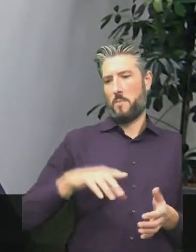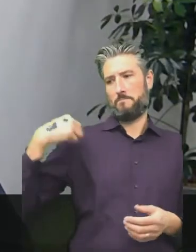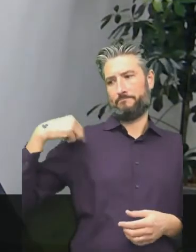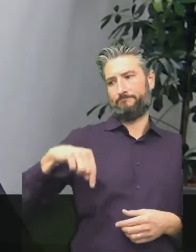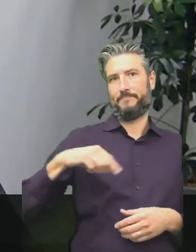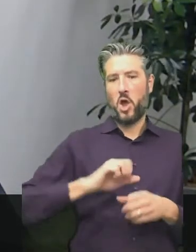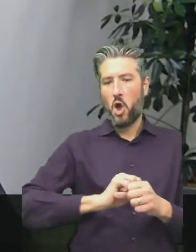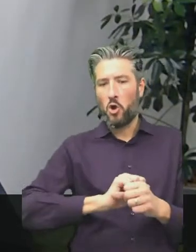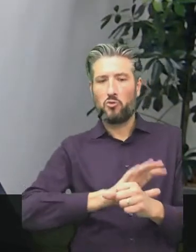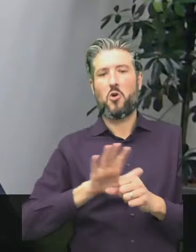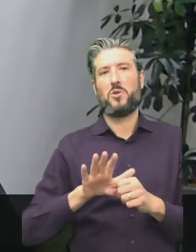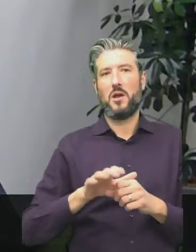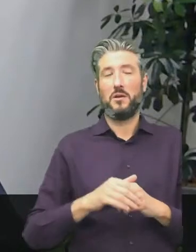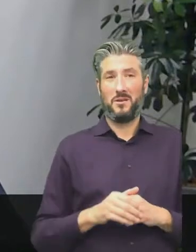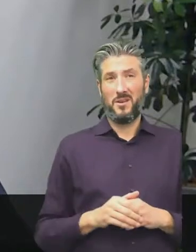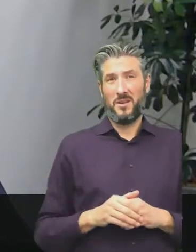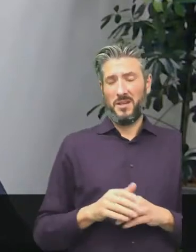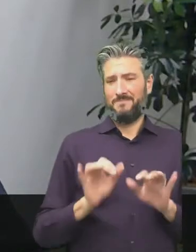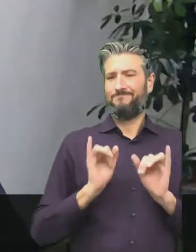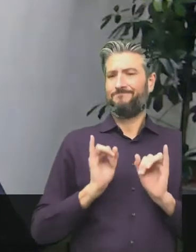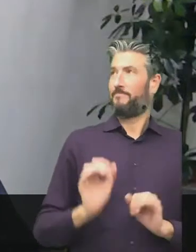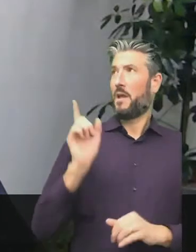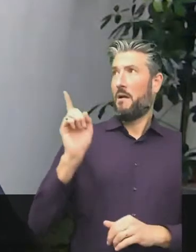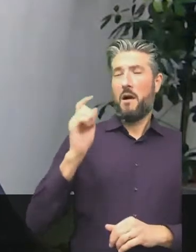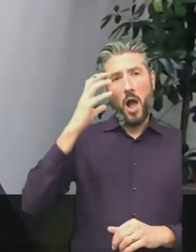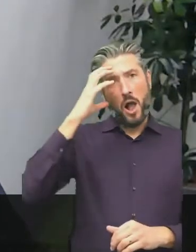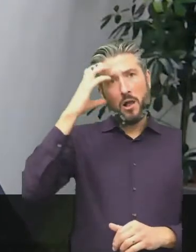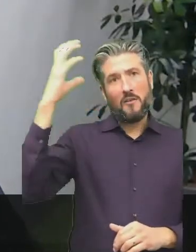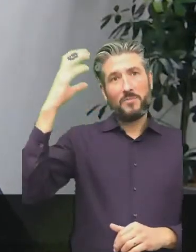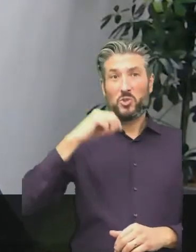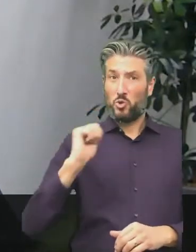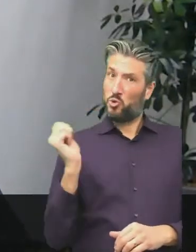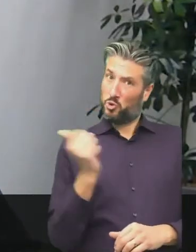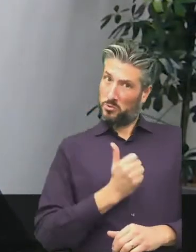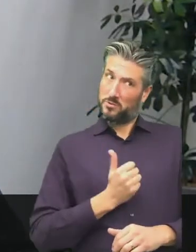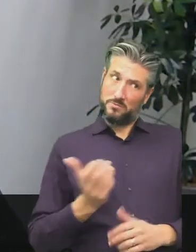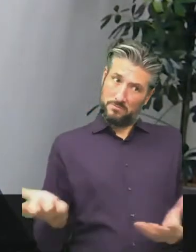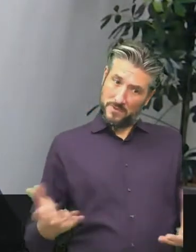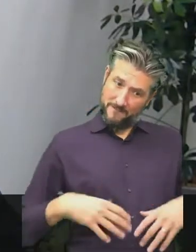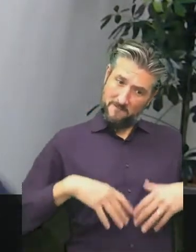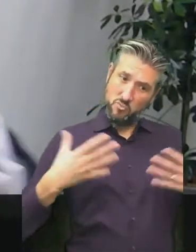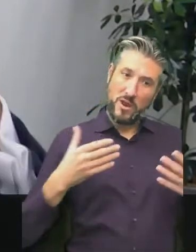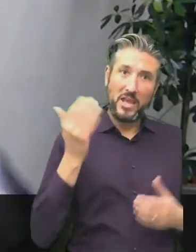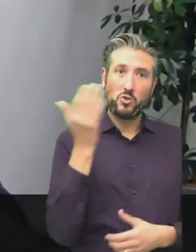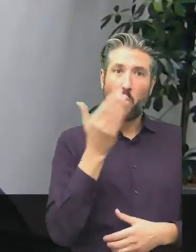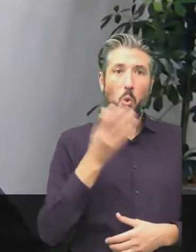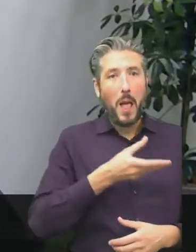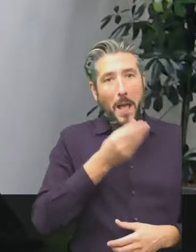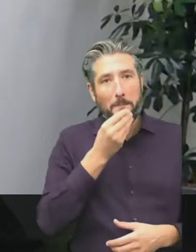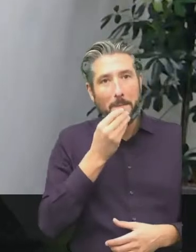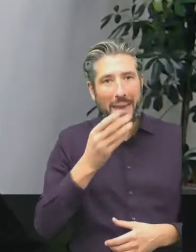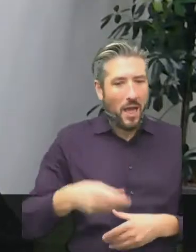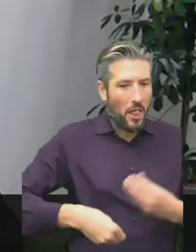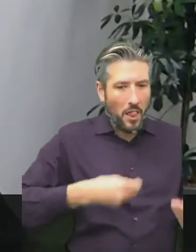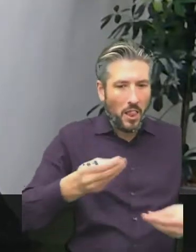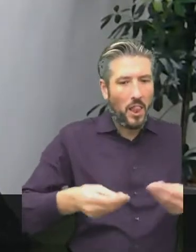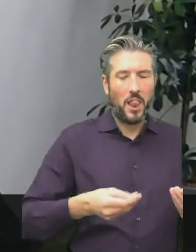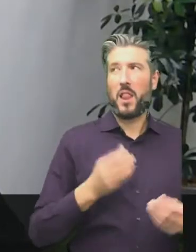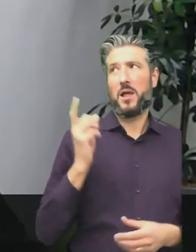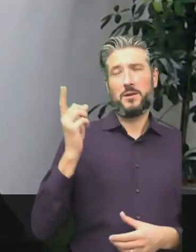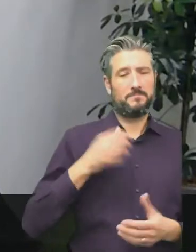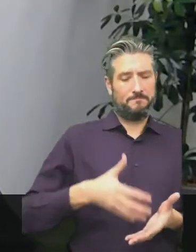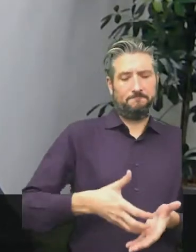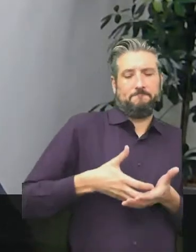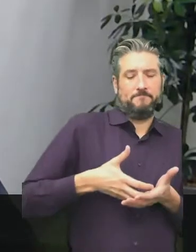of the government to be generous and humane and give free school meals to young Londoners. And so it's really important that we don't continue